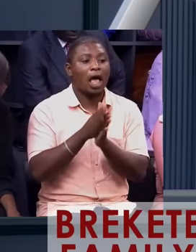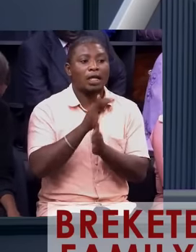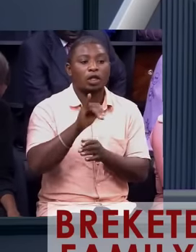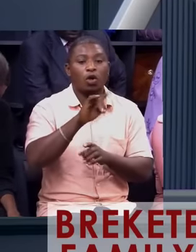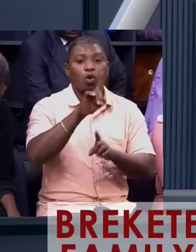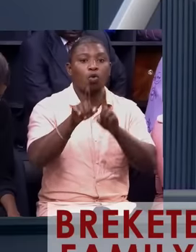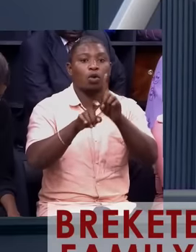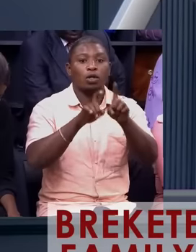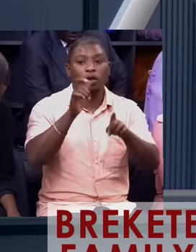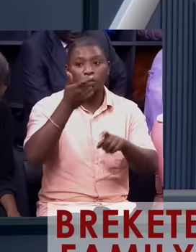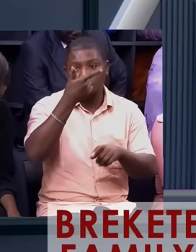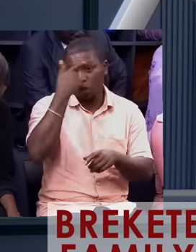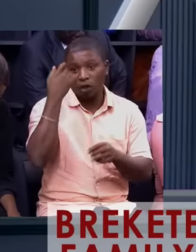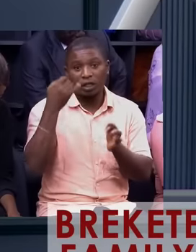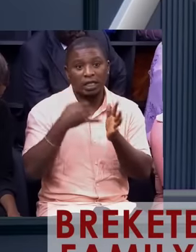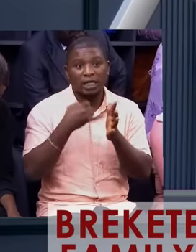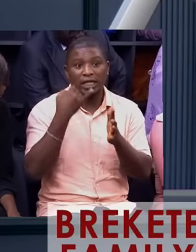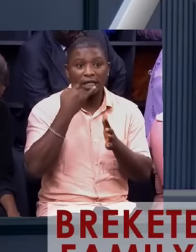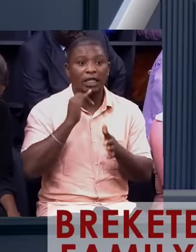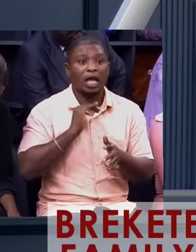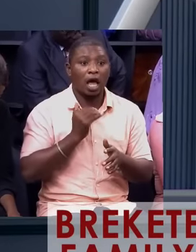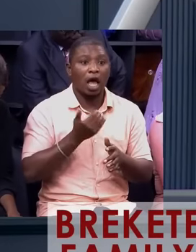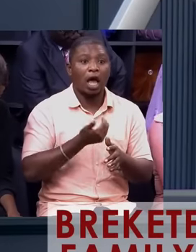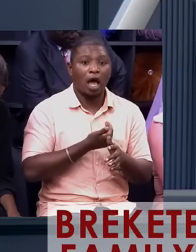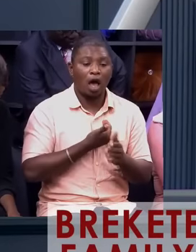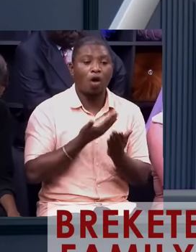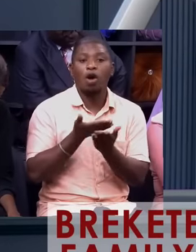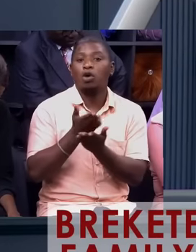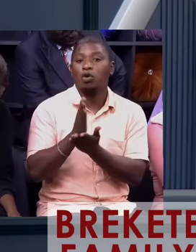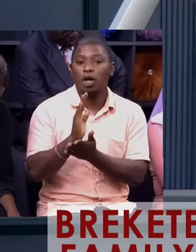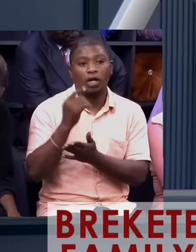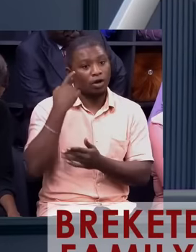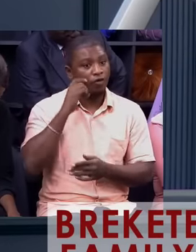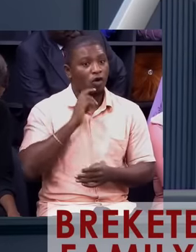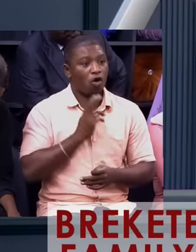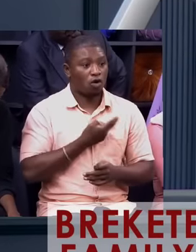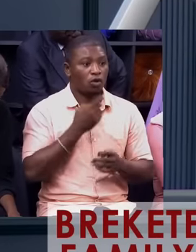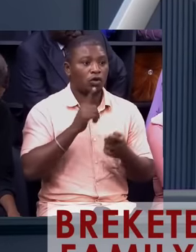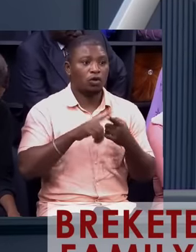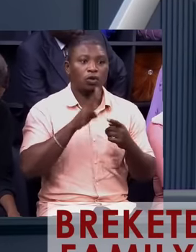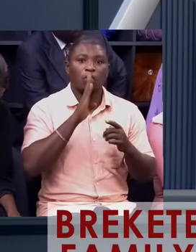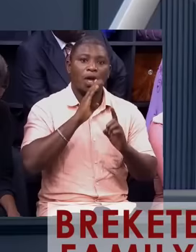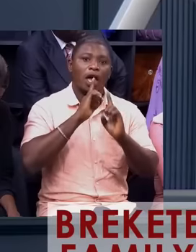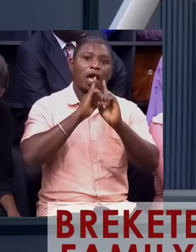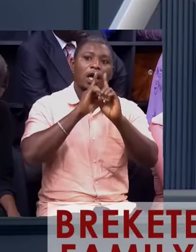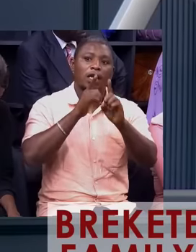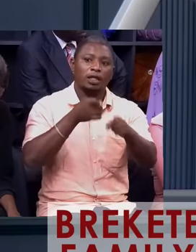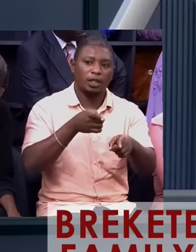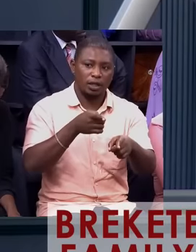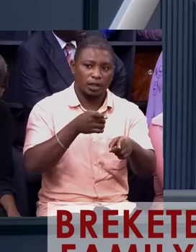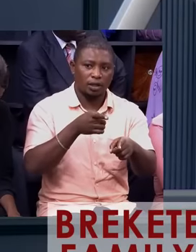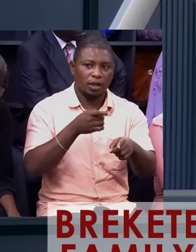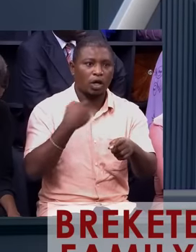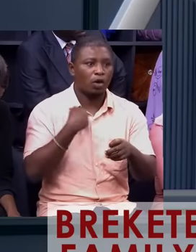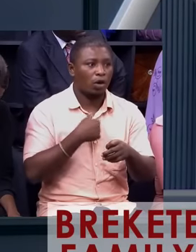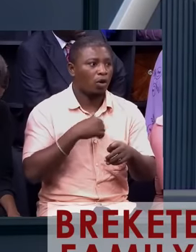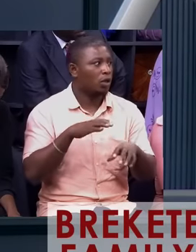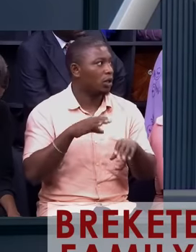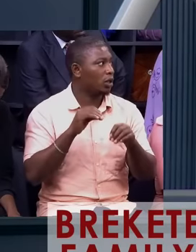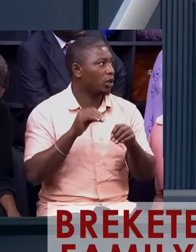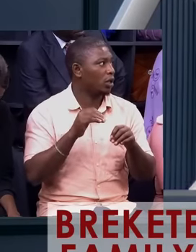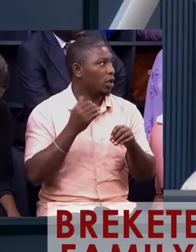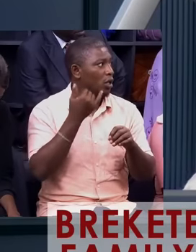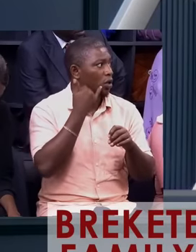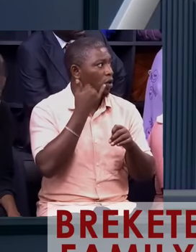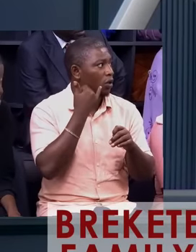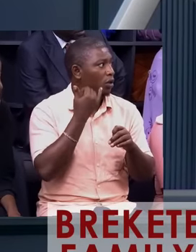questions because it is our right for us to be answered we go take calls now hello